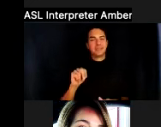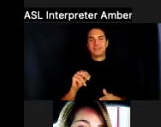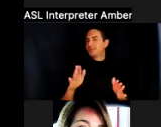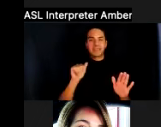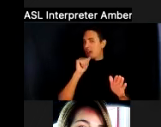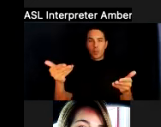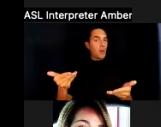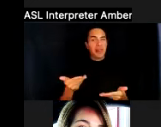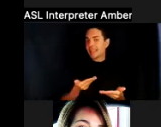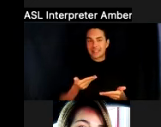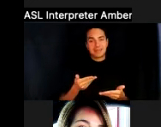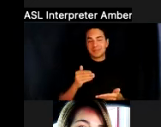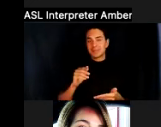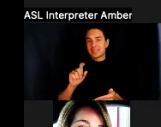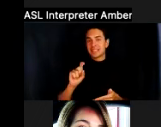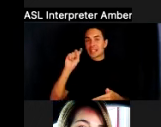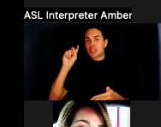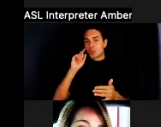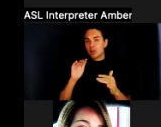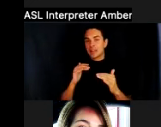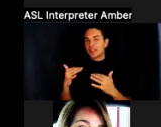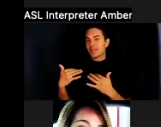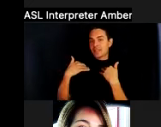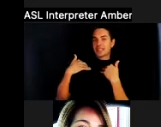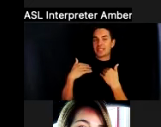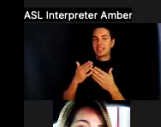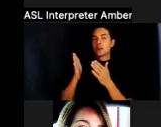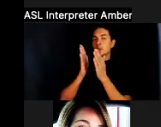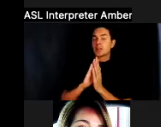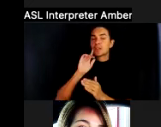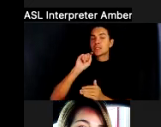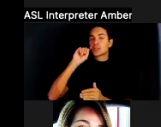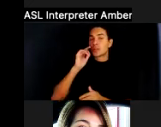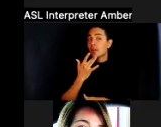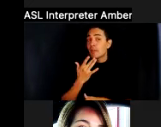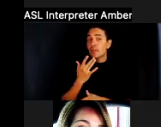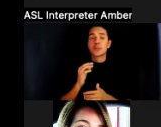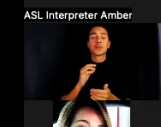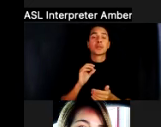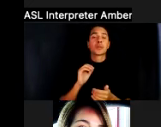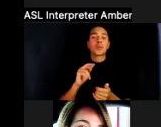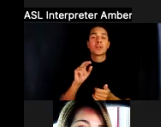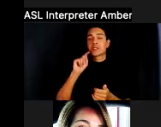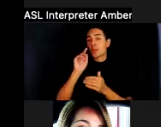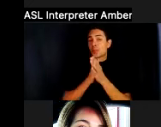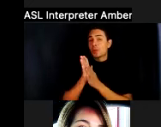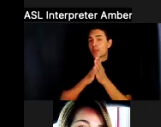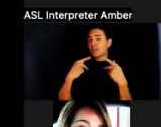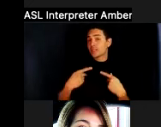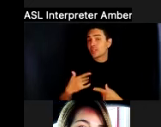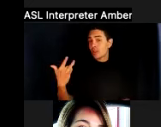sexual favors, sexually motivated physical contact, or other verbal or physical conduct or communication of a sexual